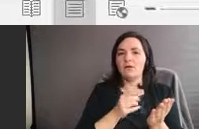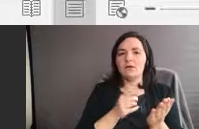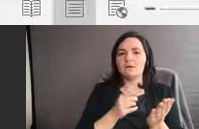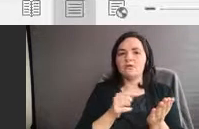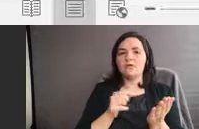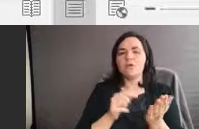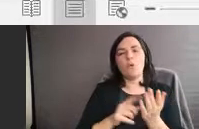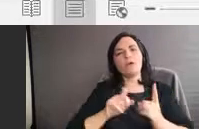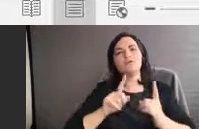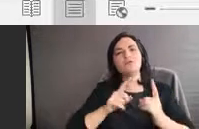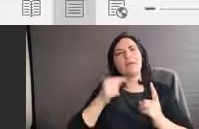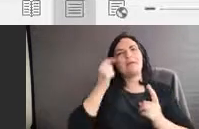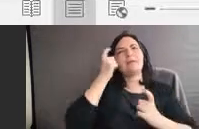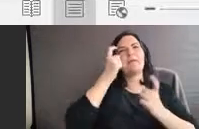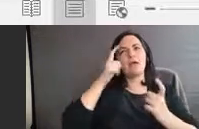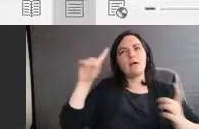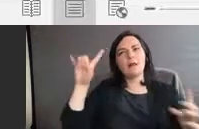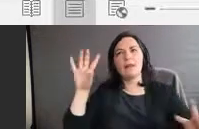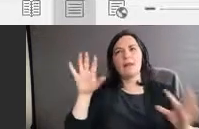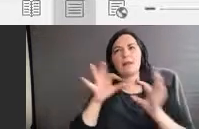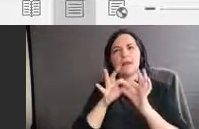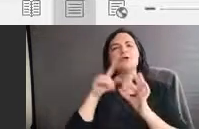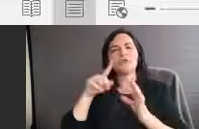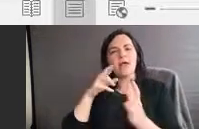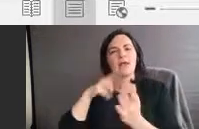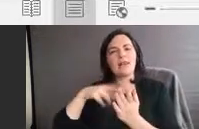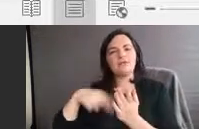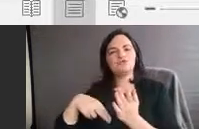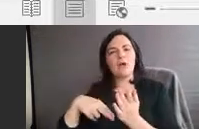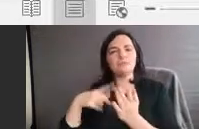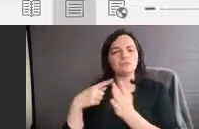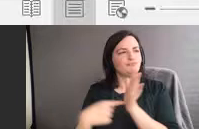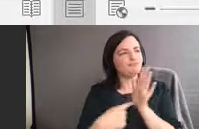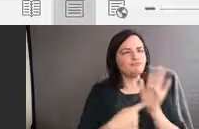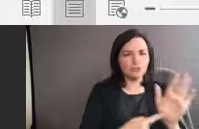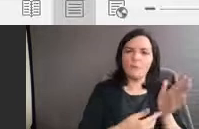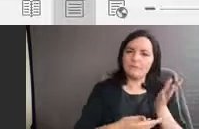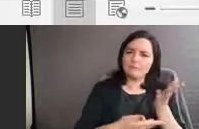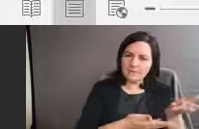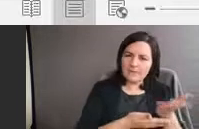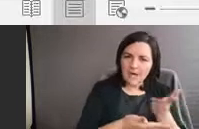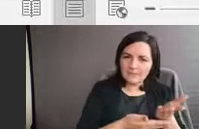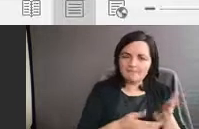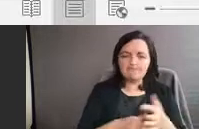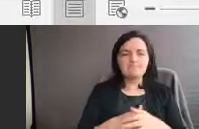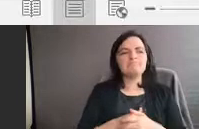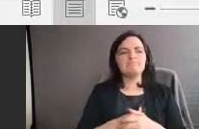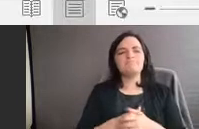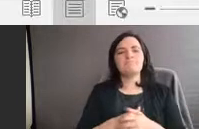thinking about your research question. You're going to